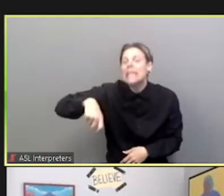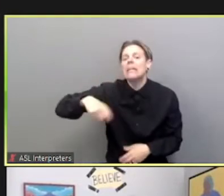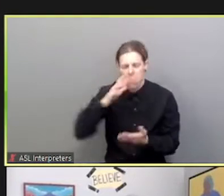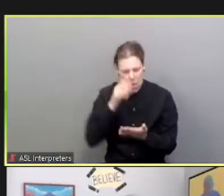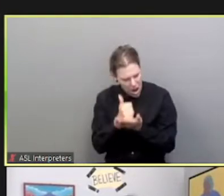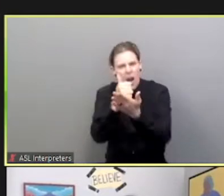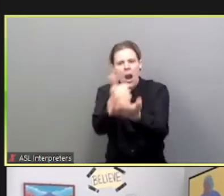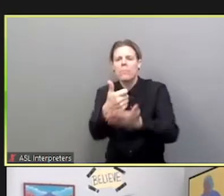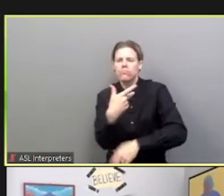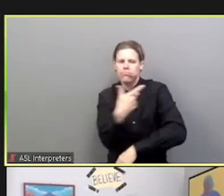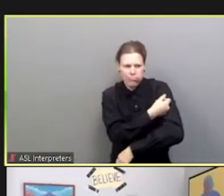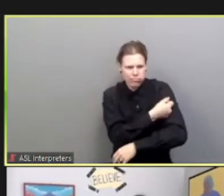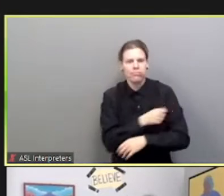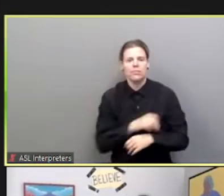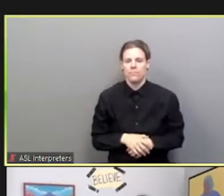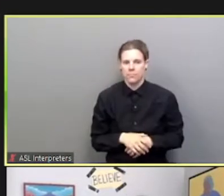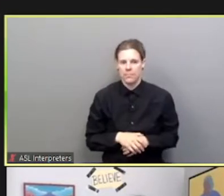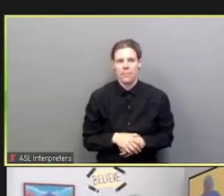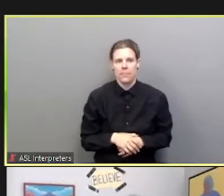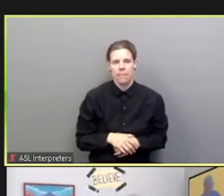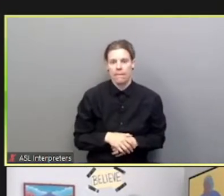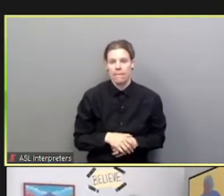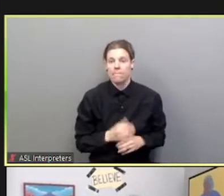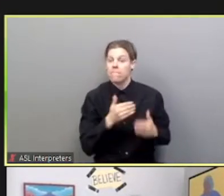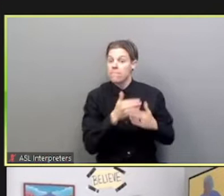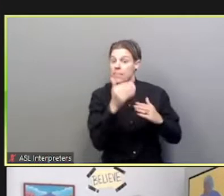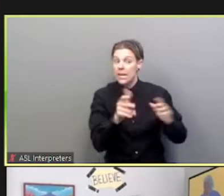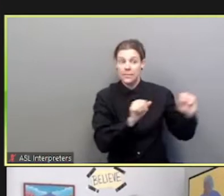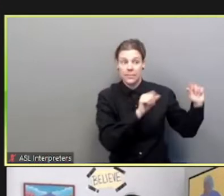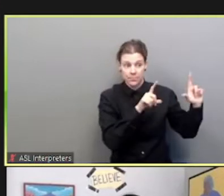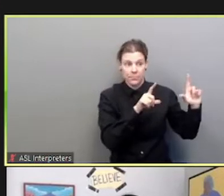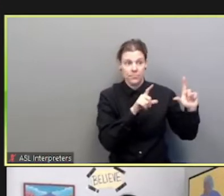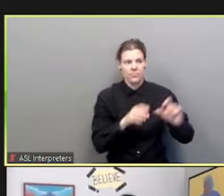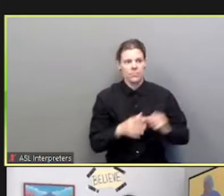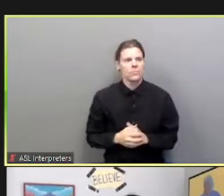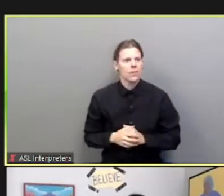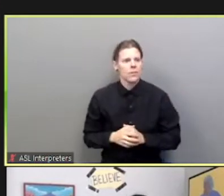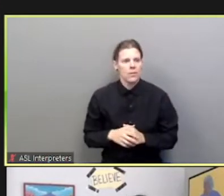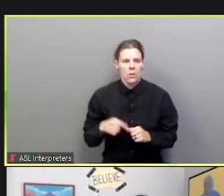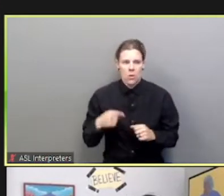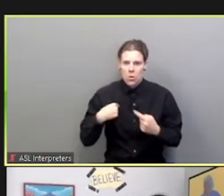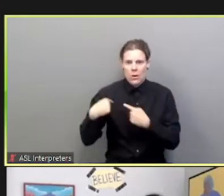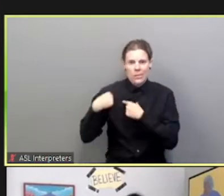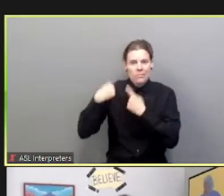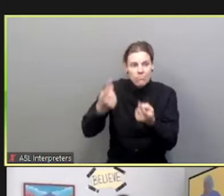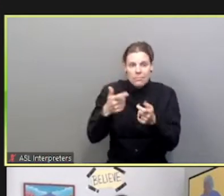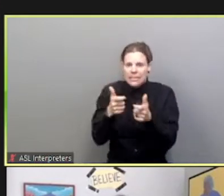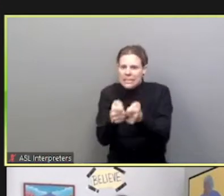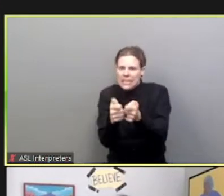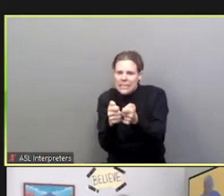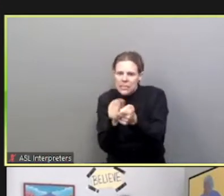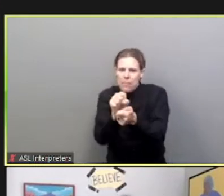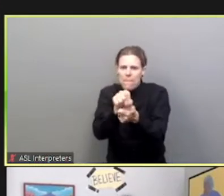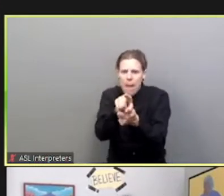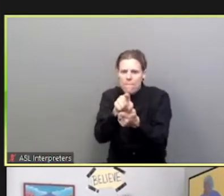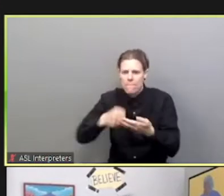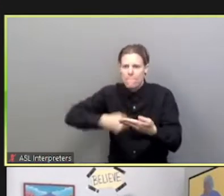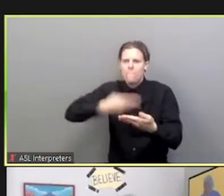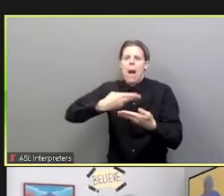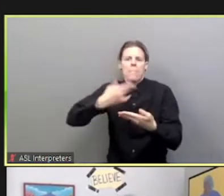One of the things is that we are texting people to, remind them if they are eligible to get their